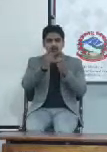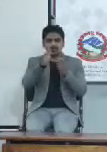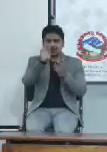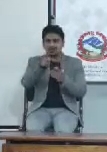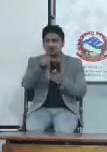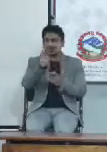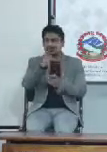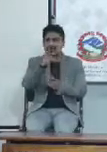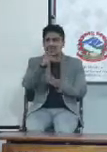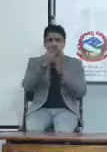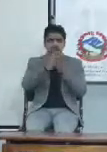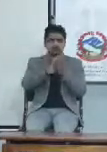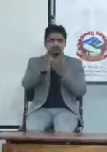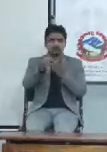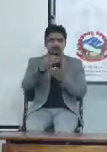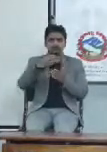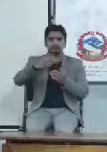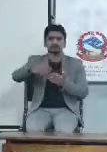One is from Zoom.